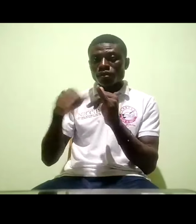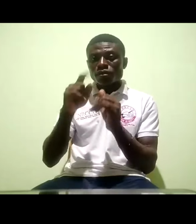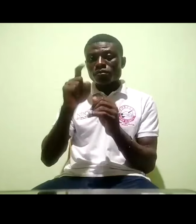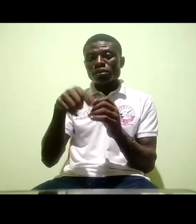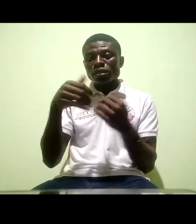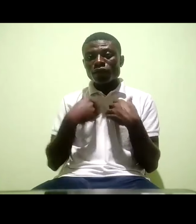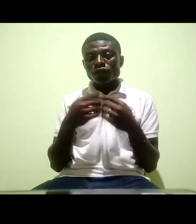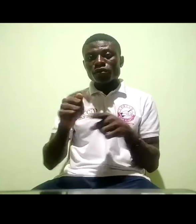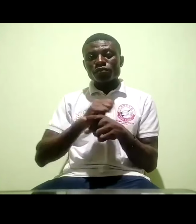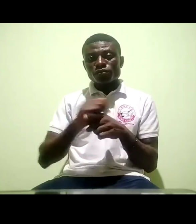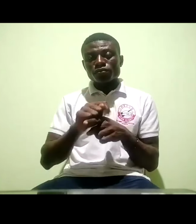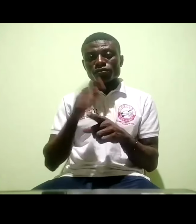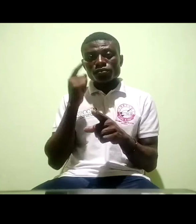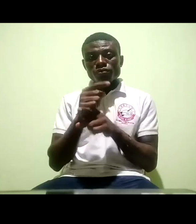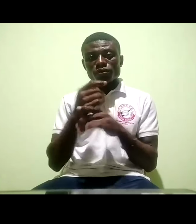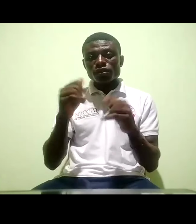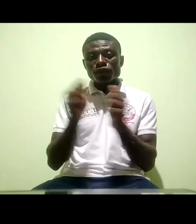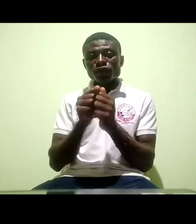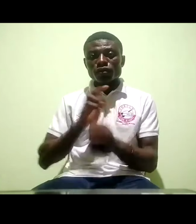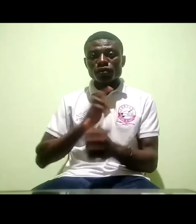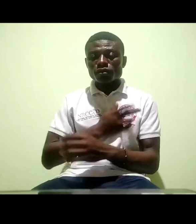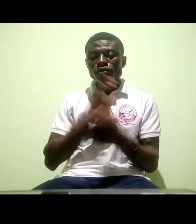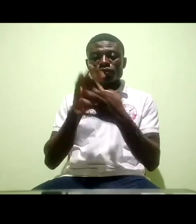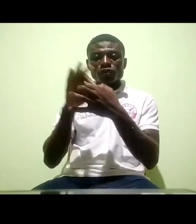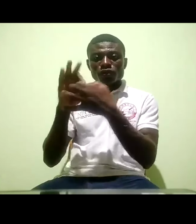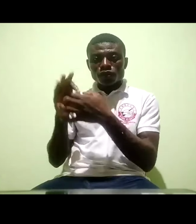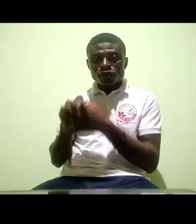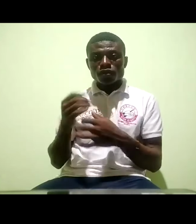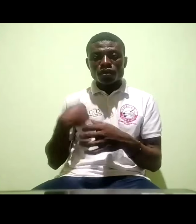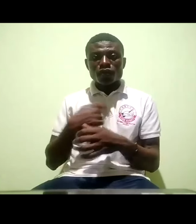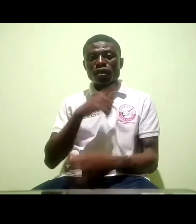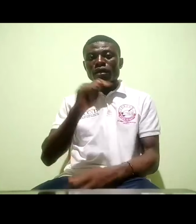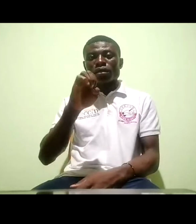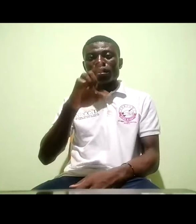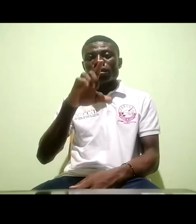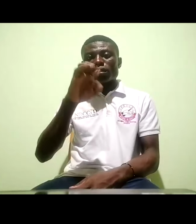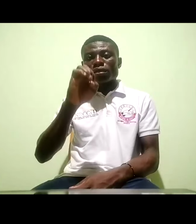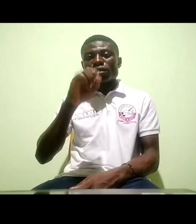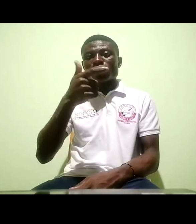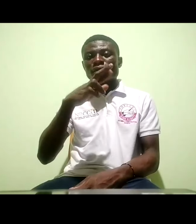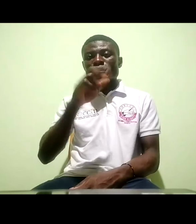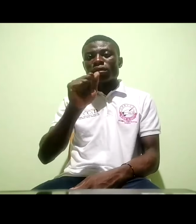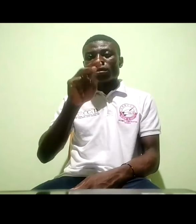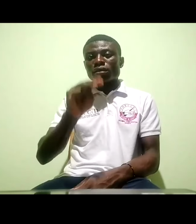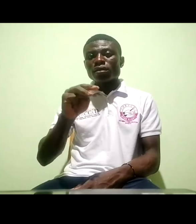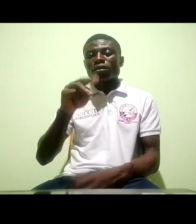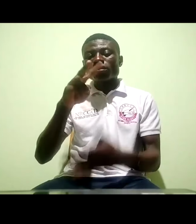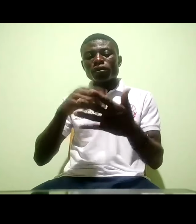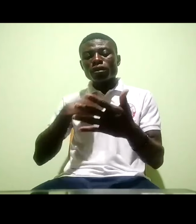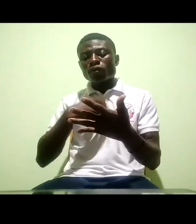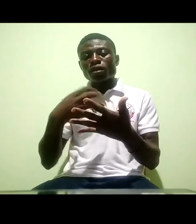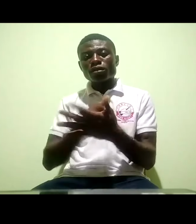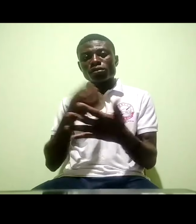So just stay with us, join our Telegram group, read our newsletters, be monitoring